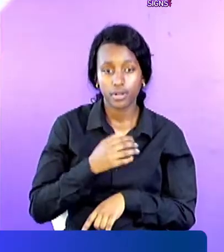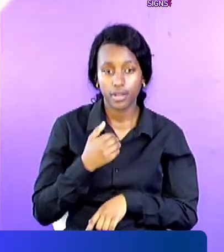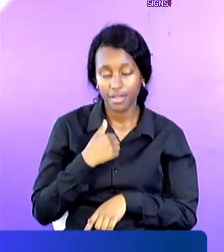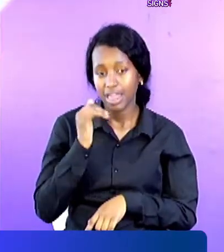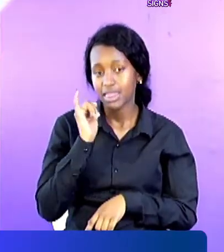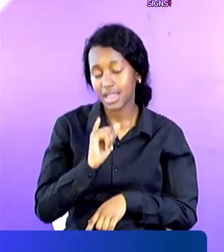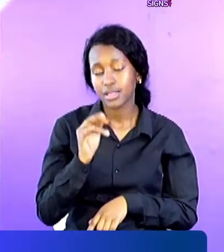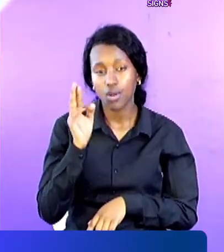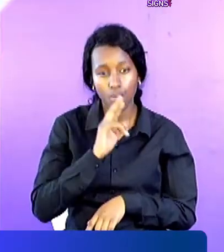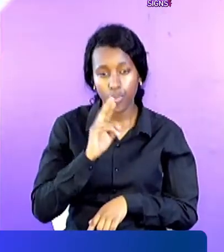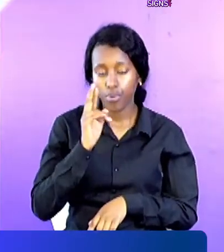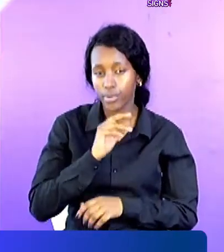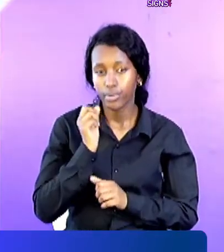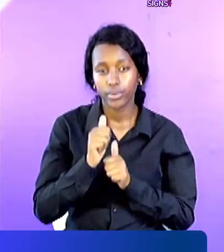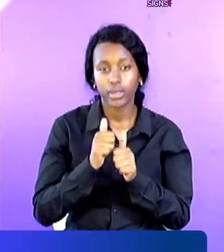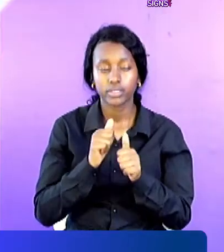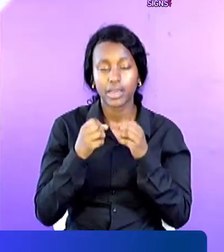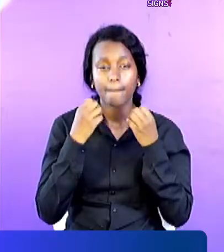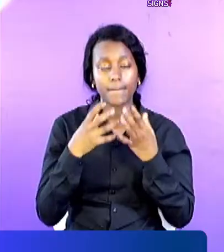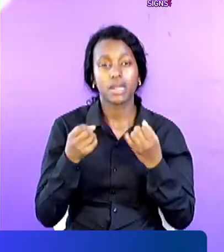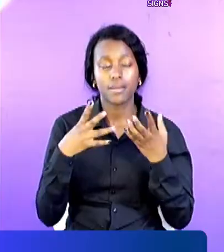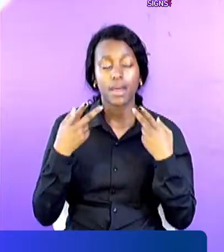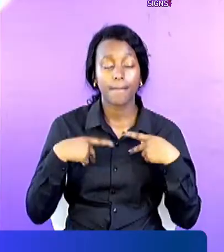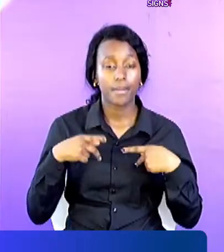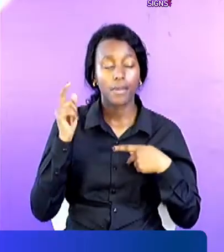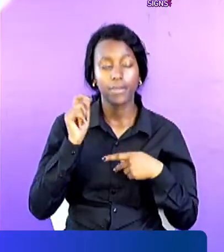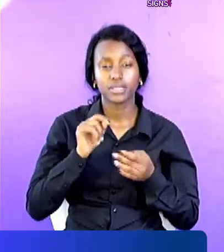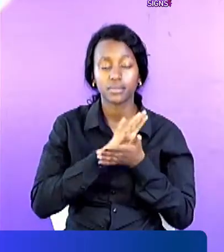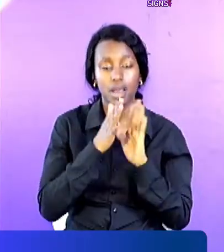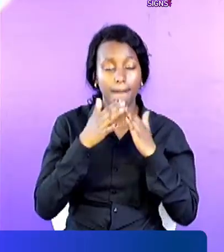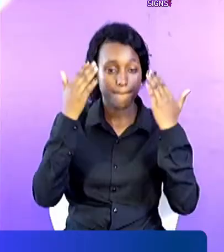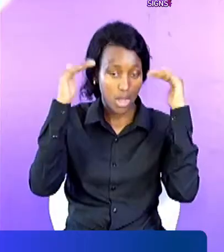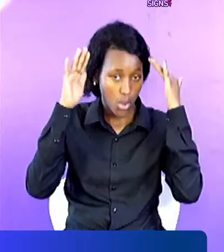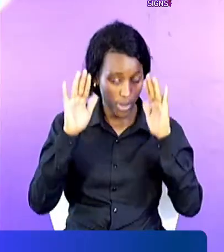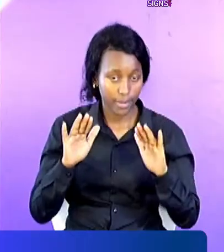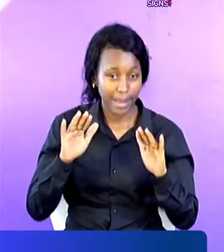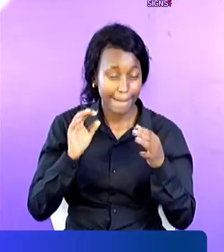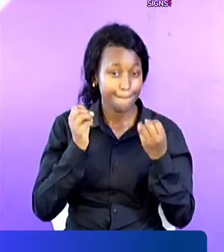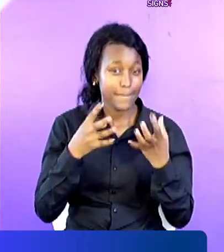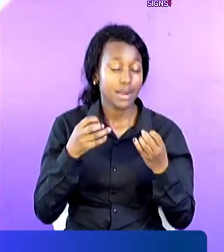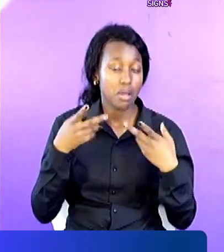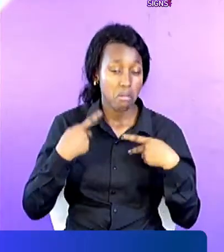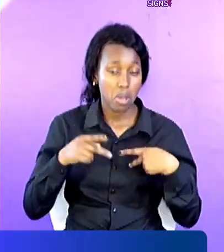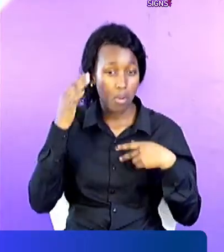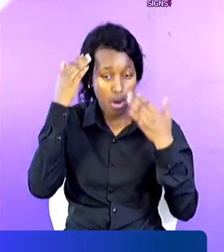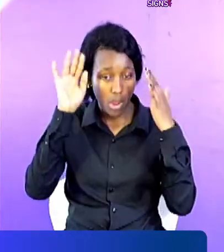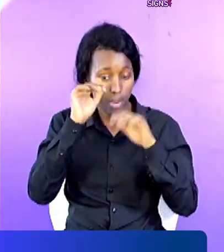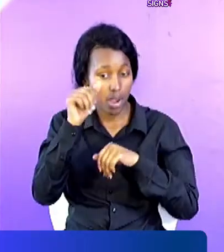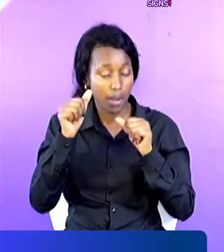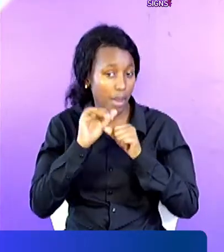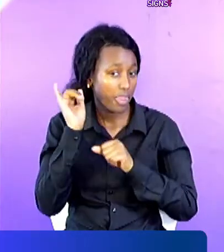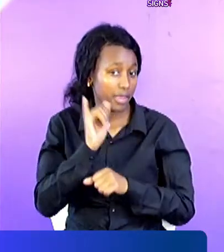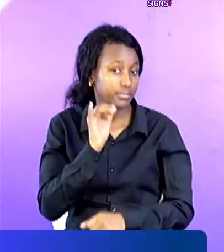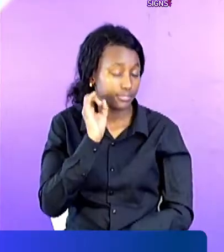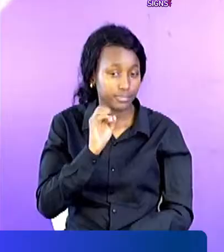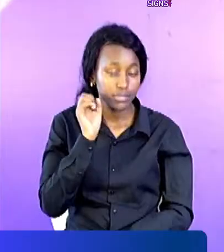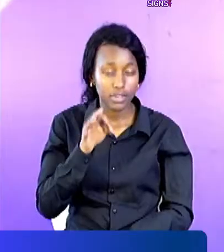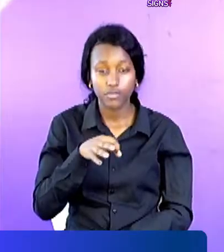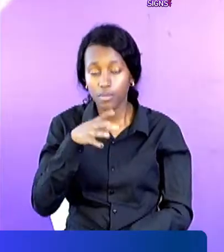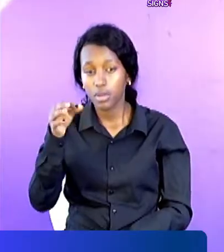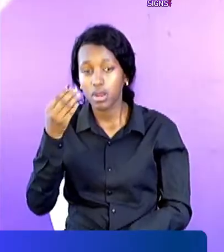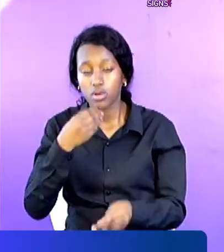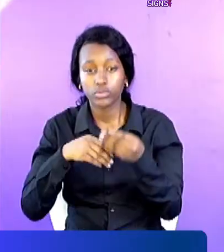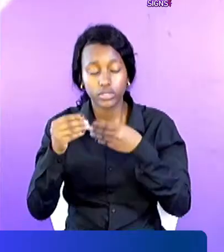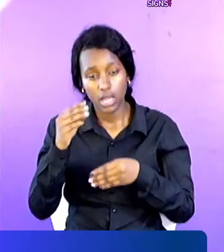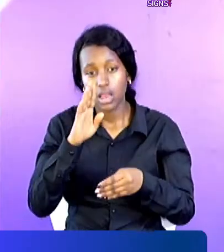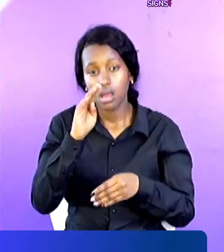risk that investors in bonds should be aware of. Yeah. Most of the people are not aware of that risk. When they go to sell their bond because they have